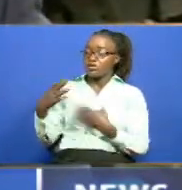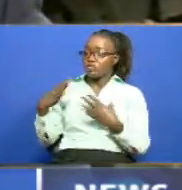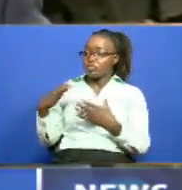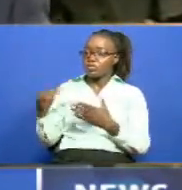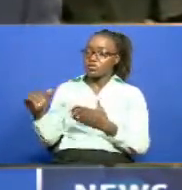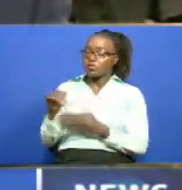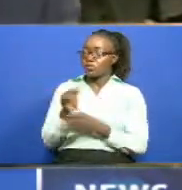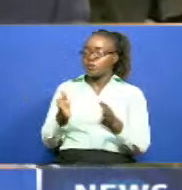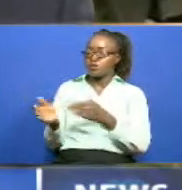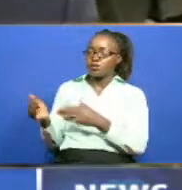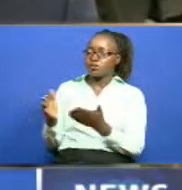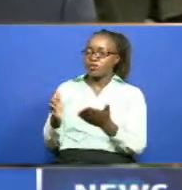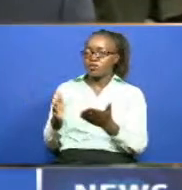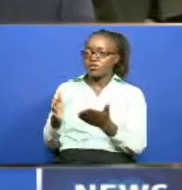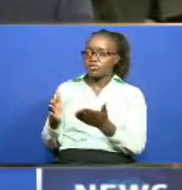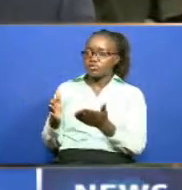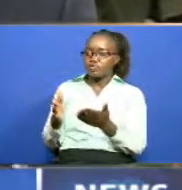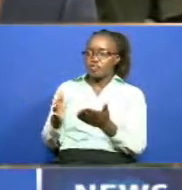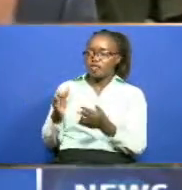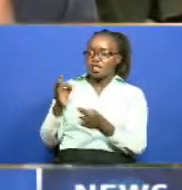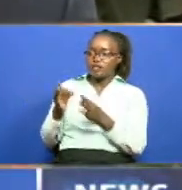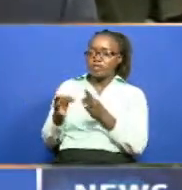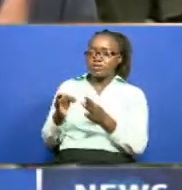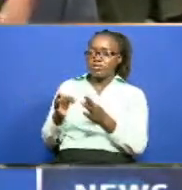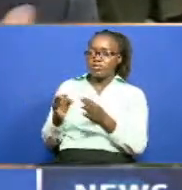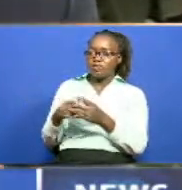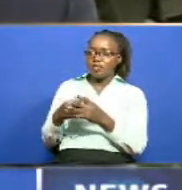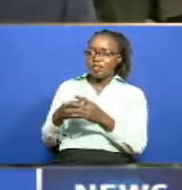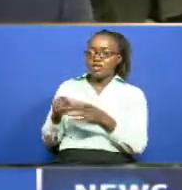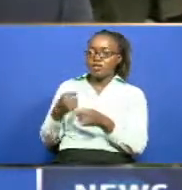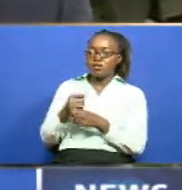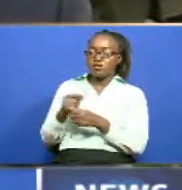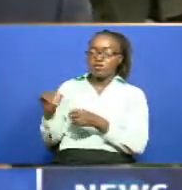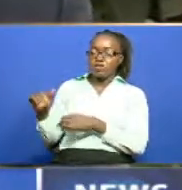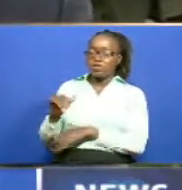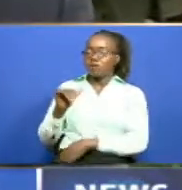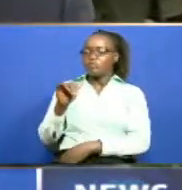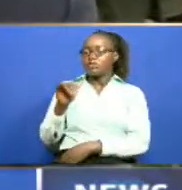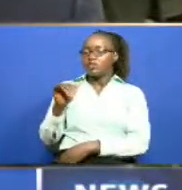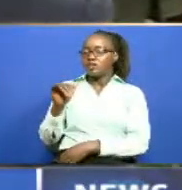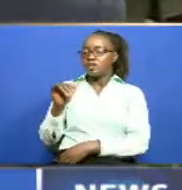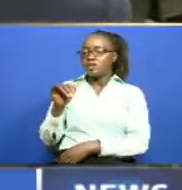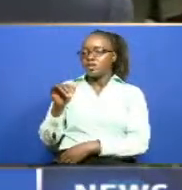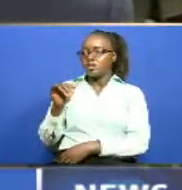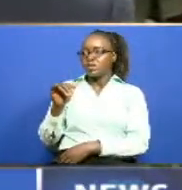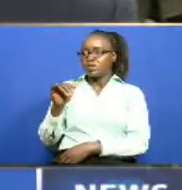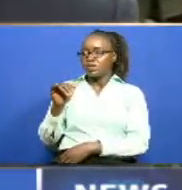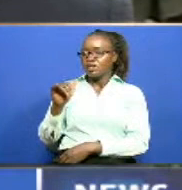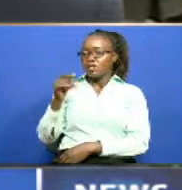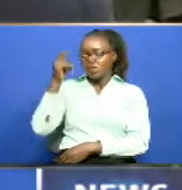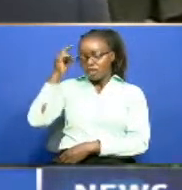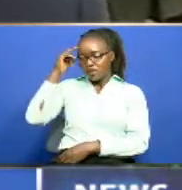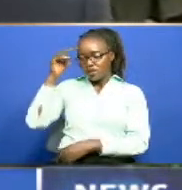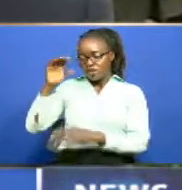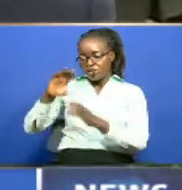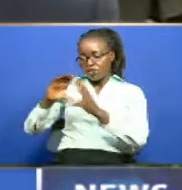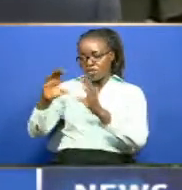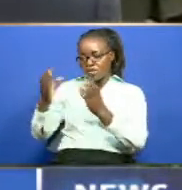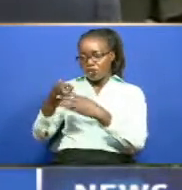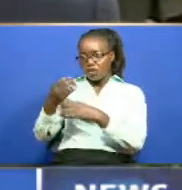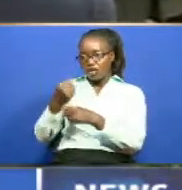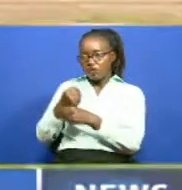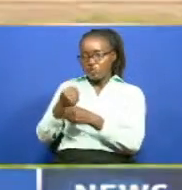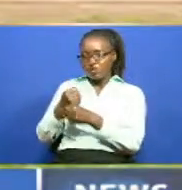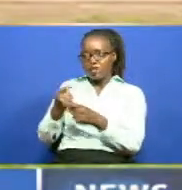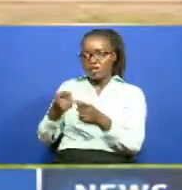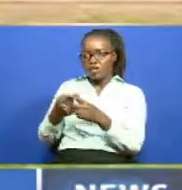export opportunity. So as long as if you start making for export and start thinking we are making for the world, then you